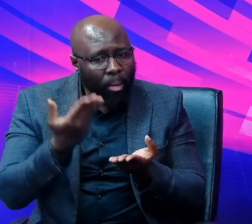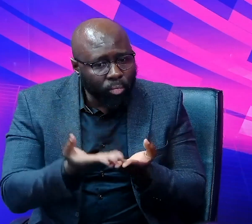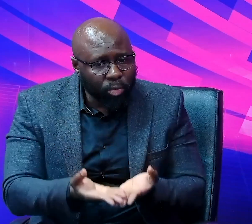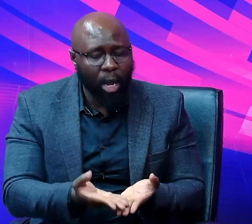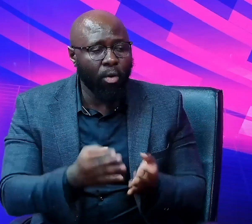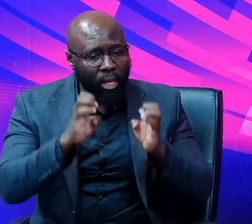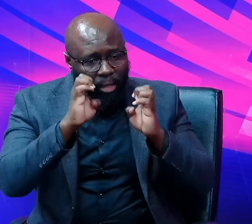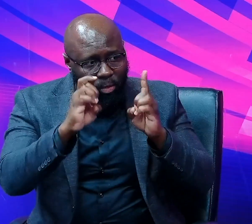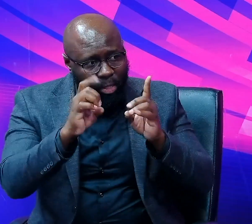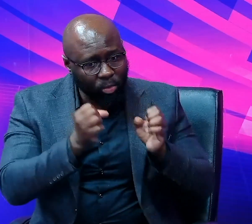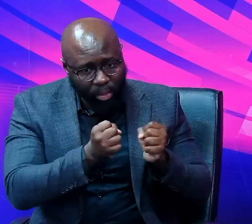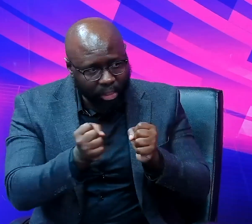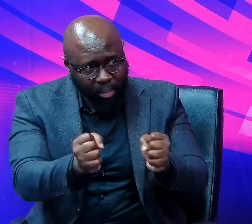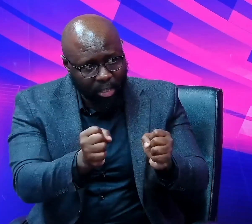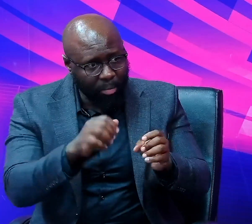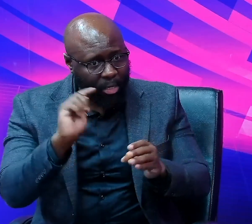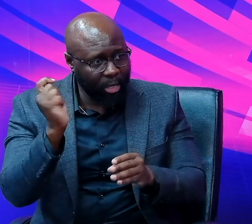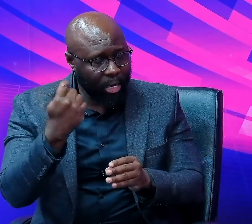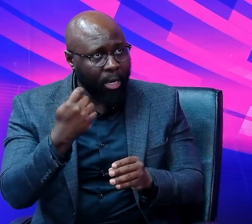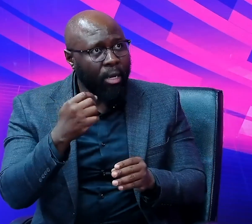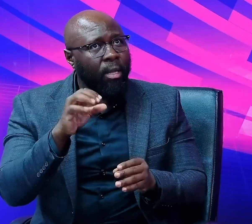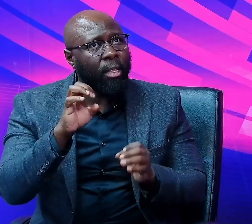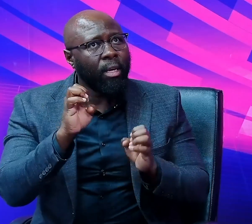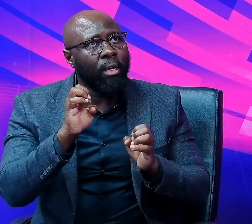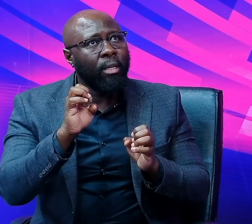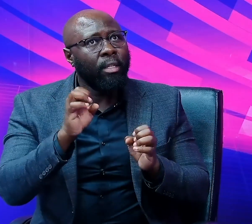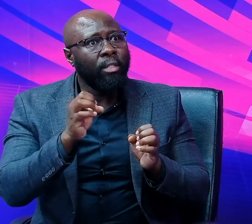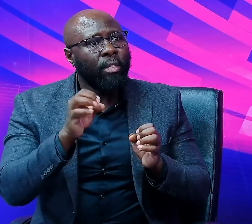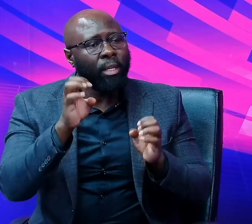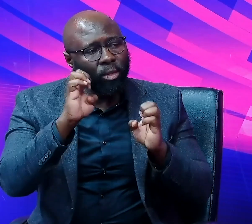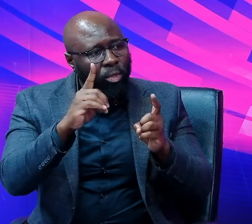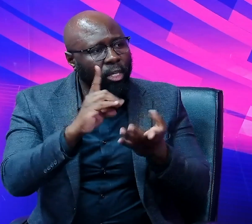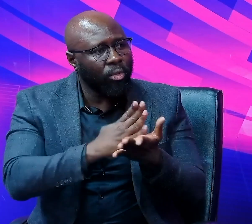Some other challenges that we have, up to now, the education system in Kenya.